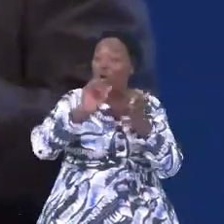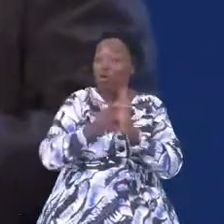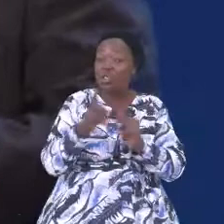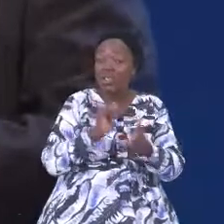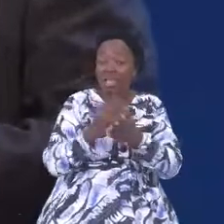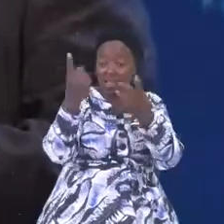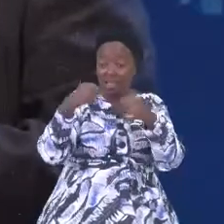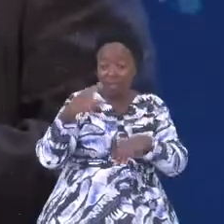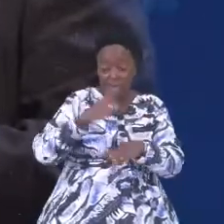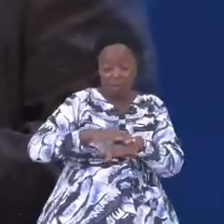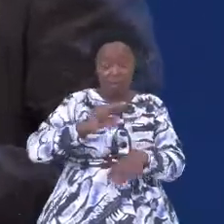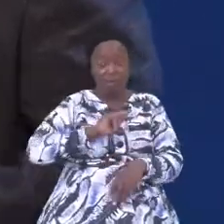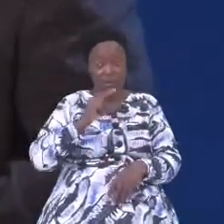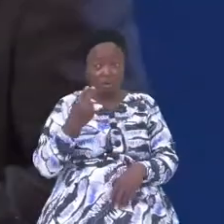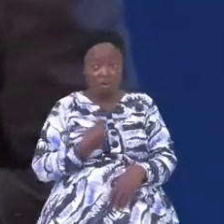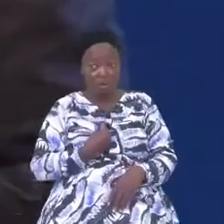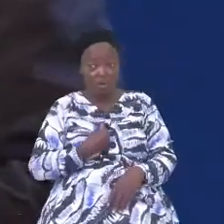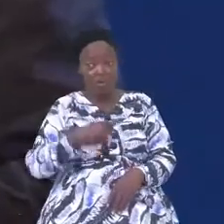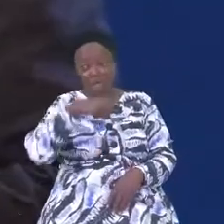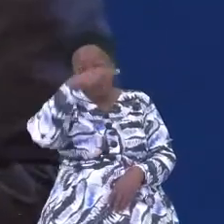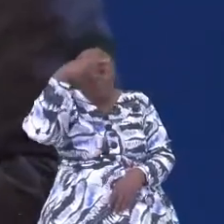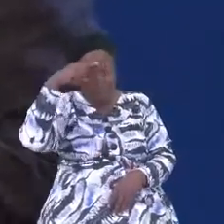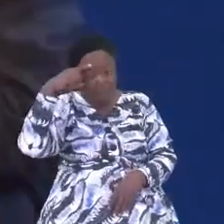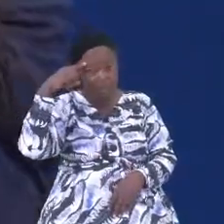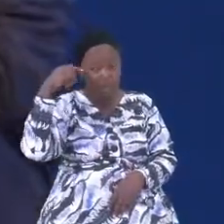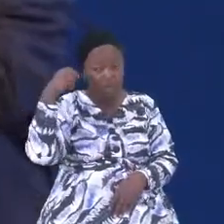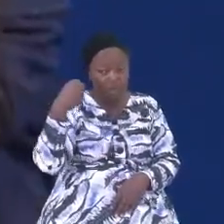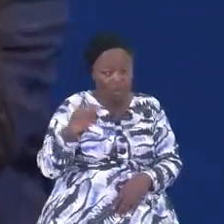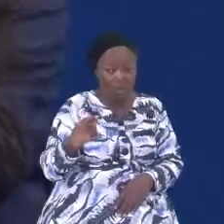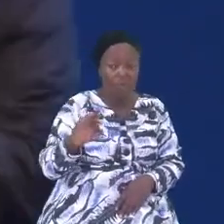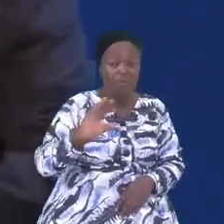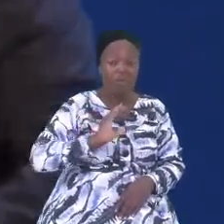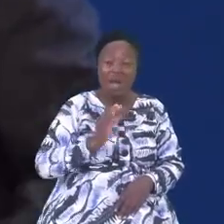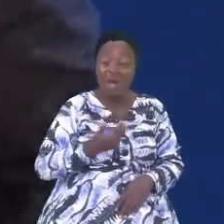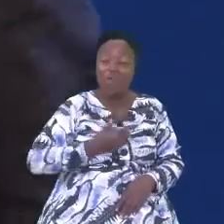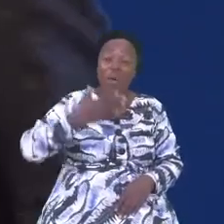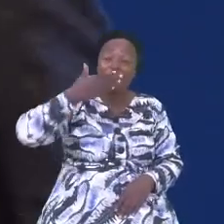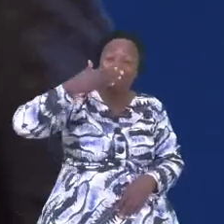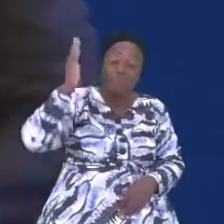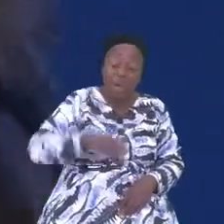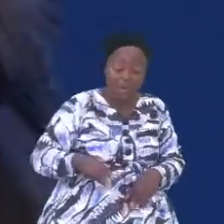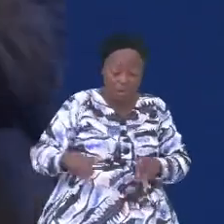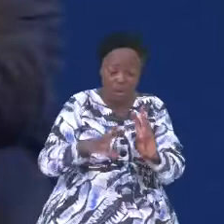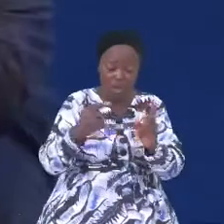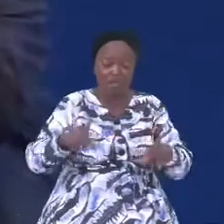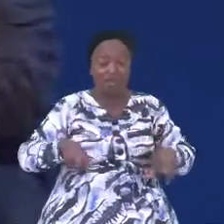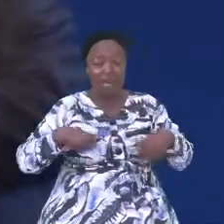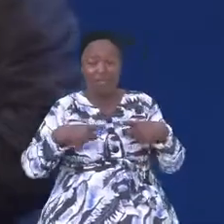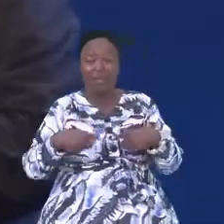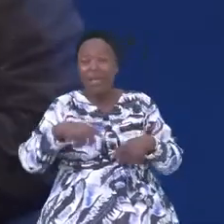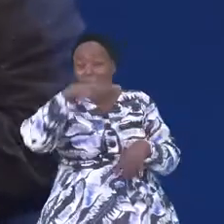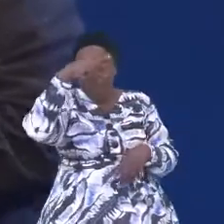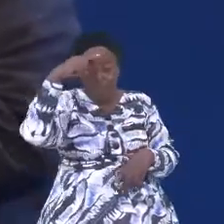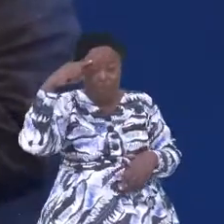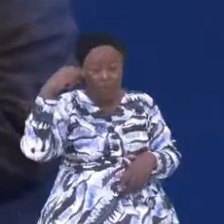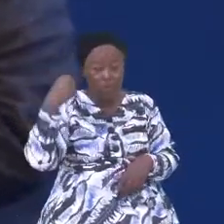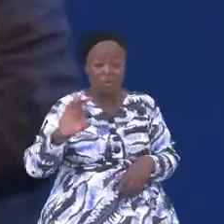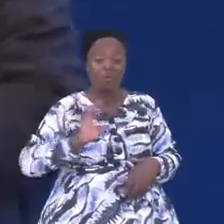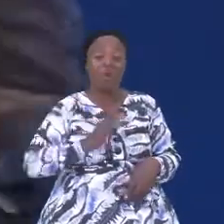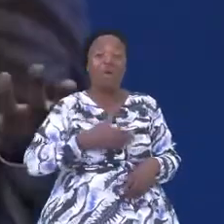came upon us because of our waywardness, because of our